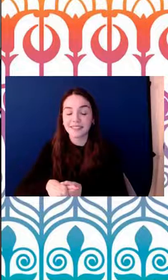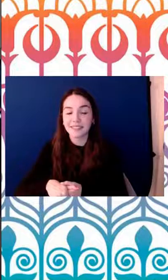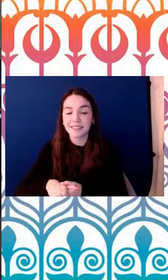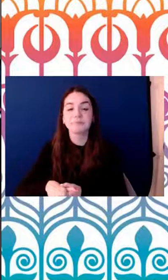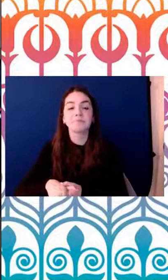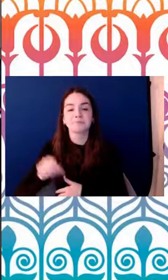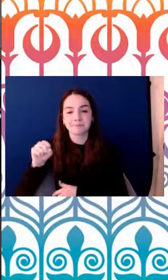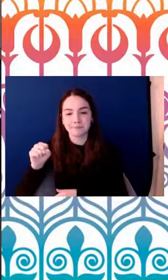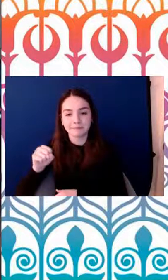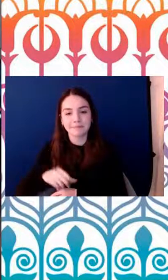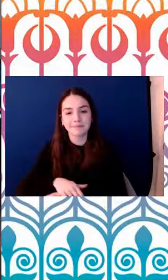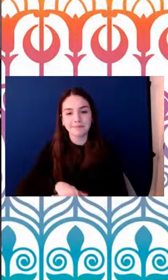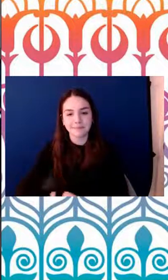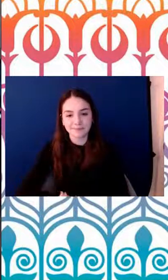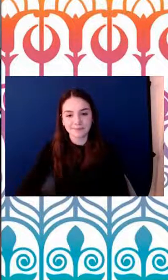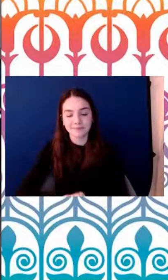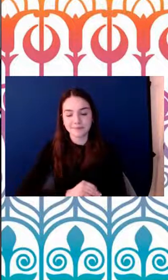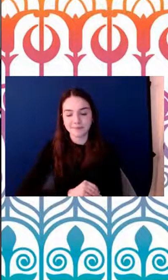Yep.